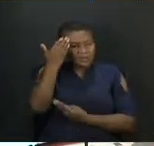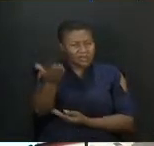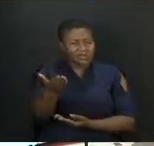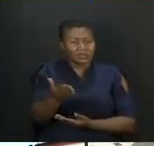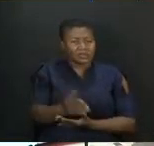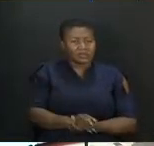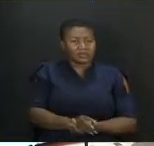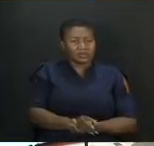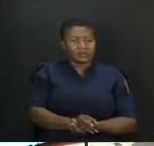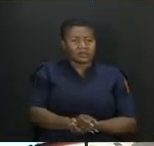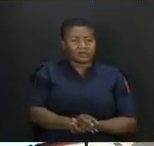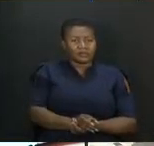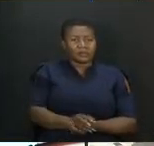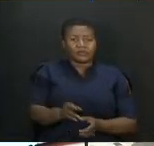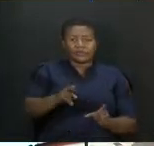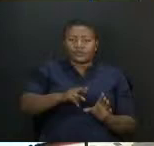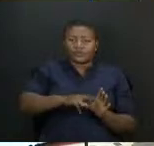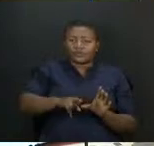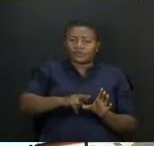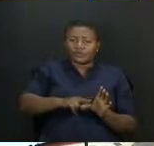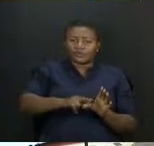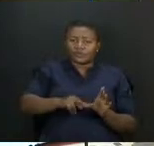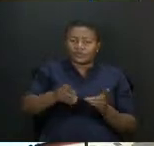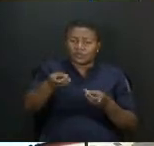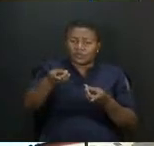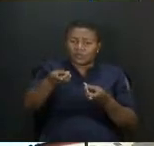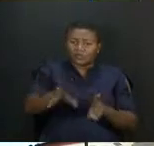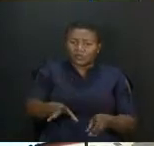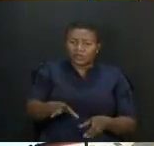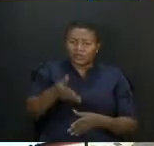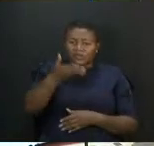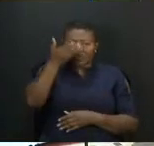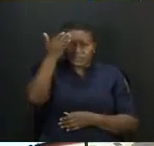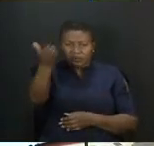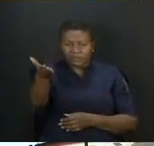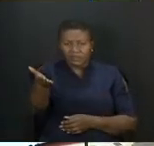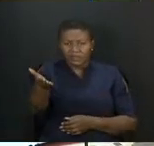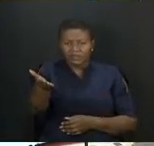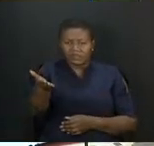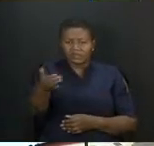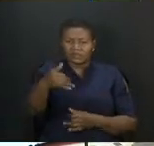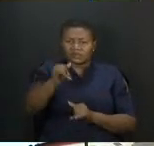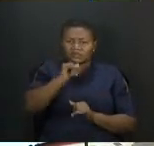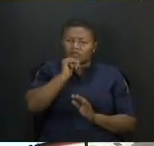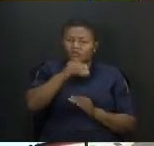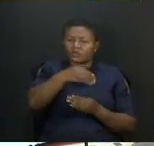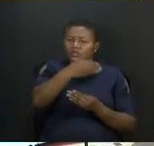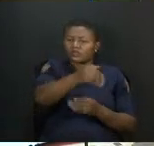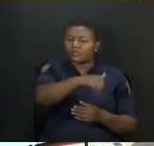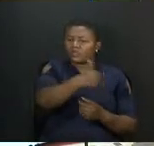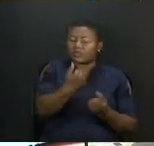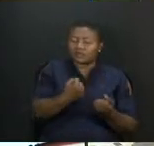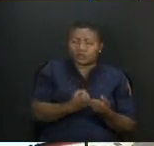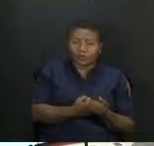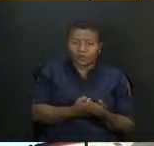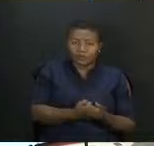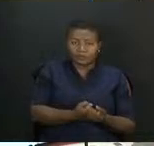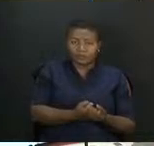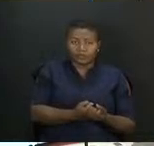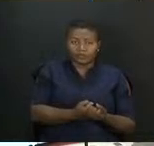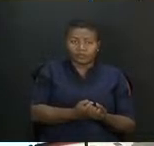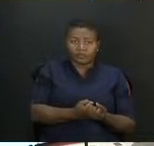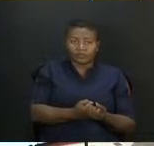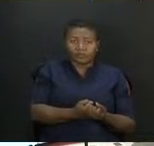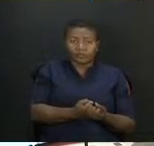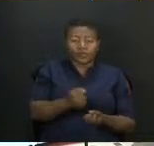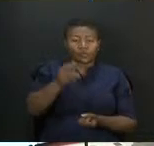the regional directorate is yet to provide logistical support. Mr. Speaker, Winneba is a